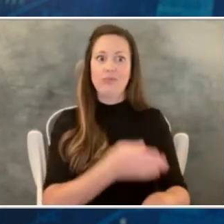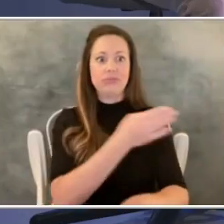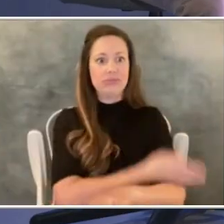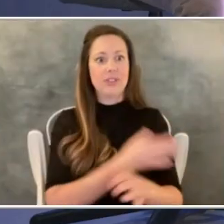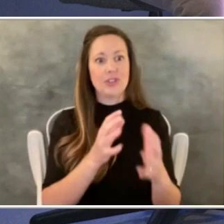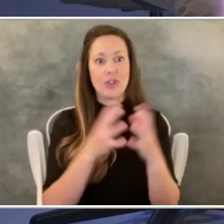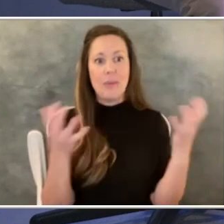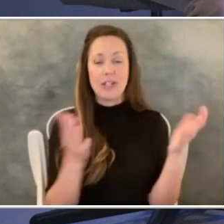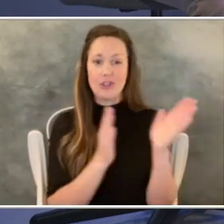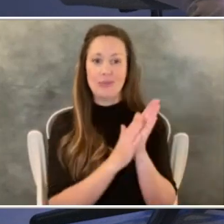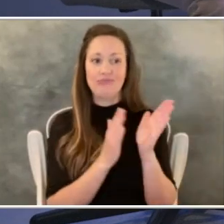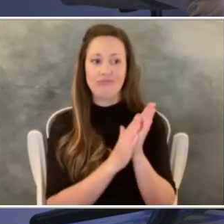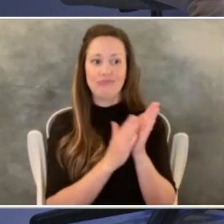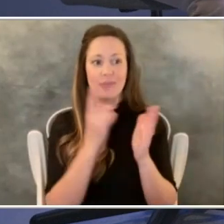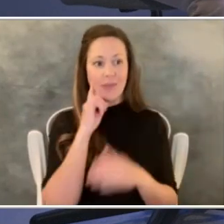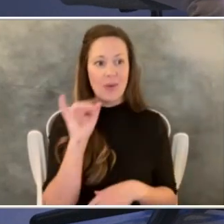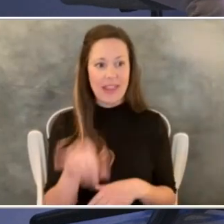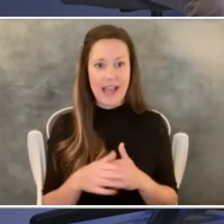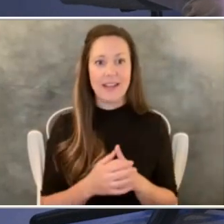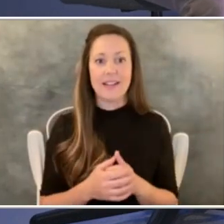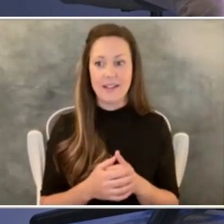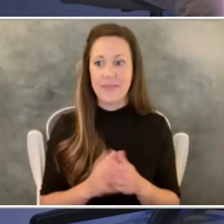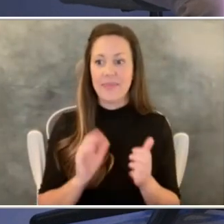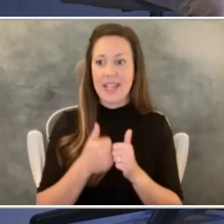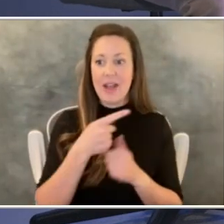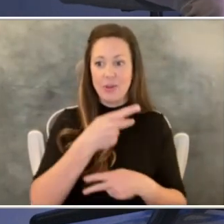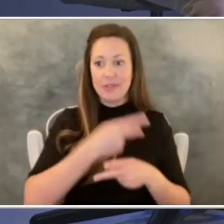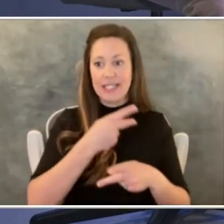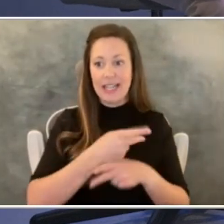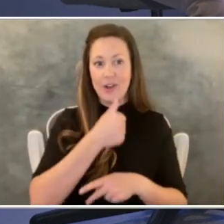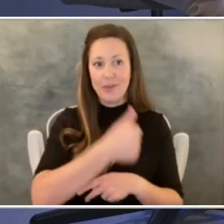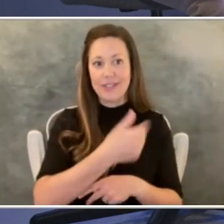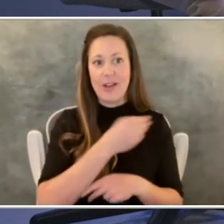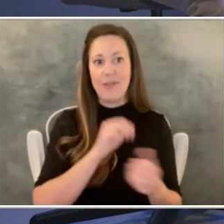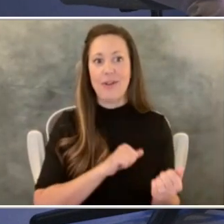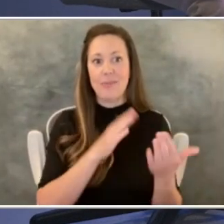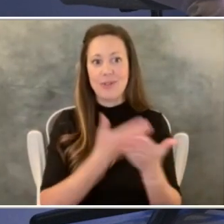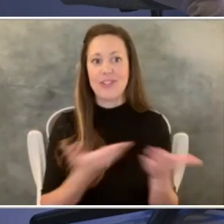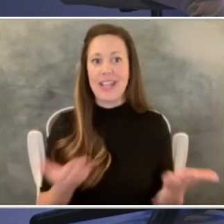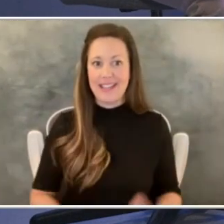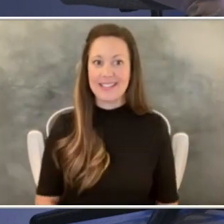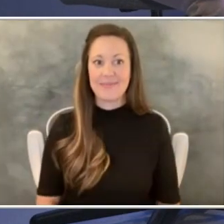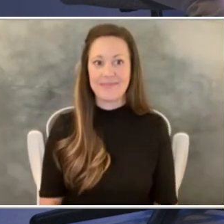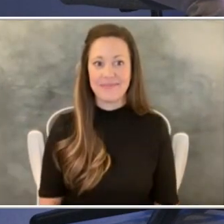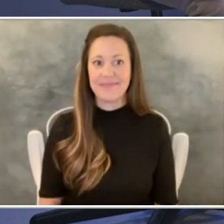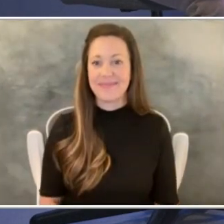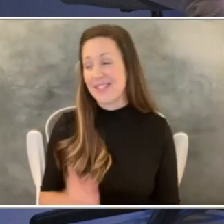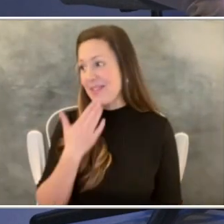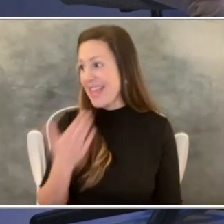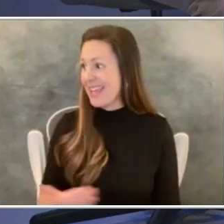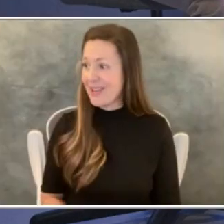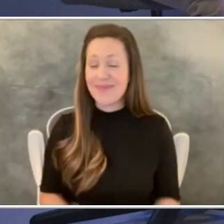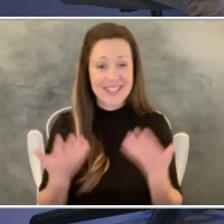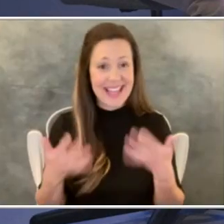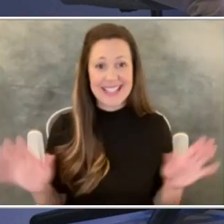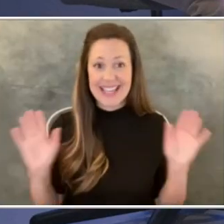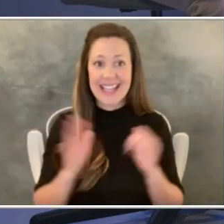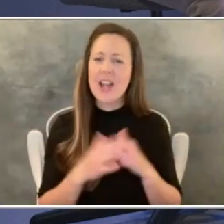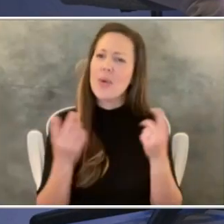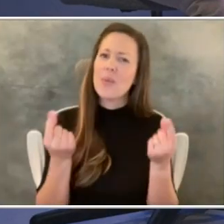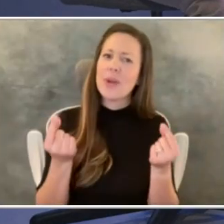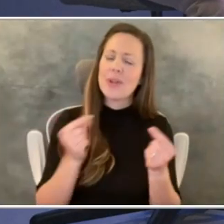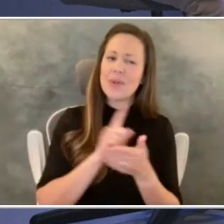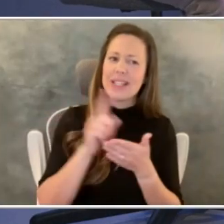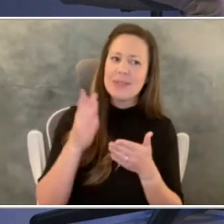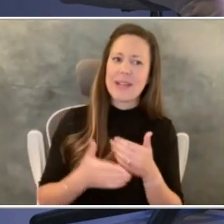to you and how you carry yourself and approach these types of things. So That's Thank it? you. Thank That's you. it. What are you doing this weekend? Nothing? It's bye